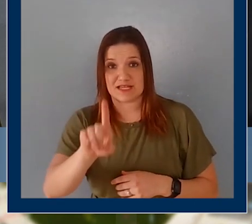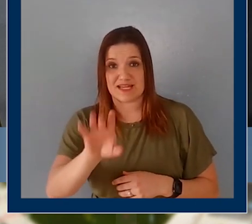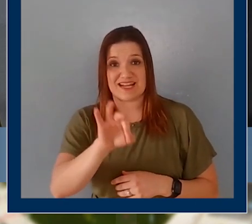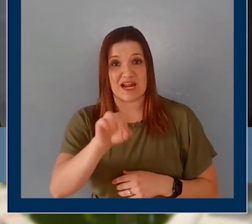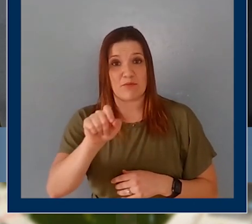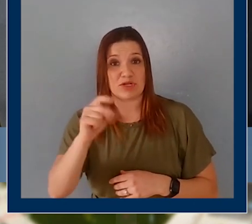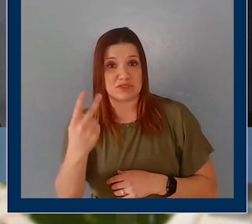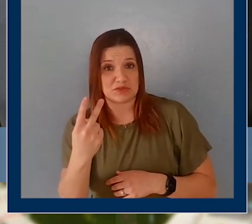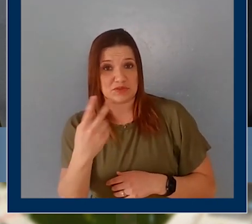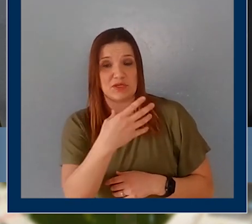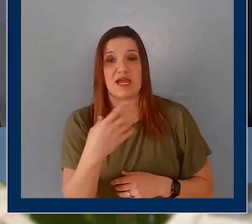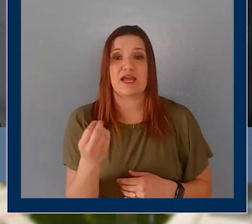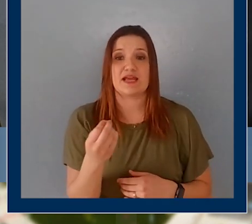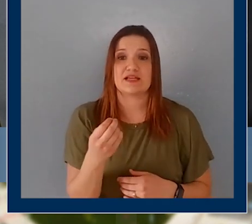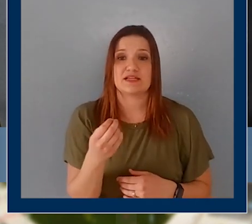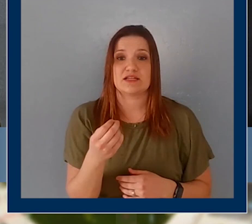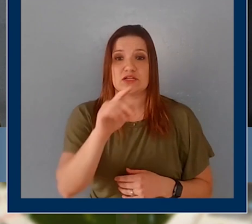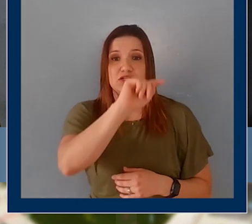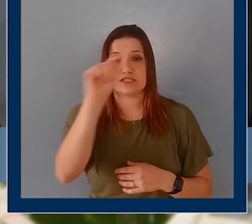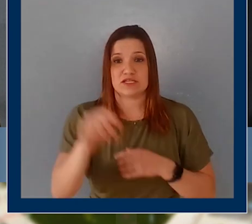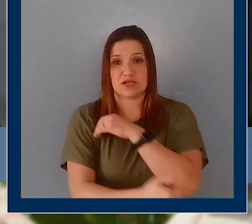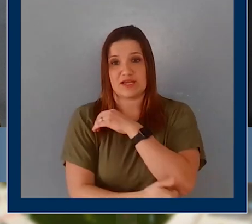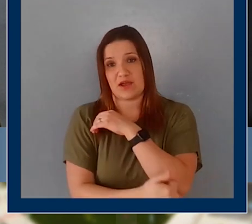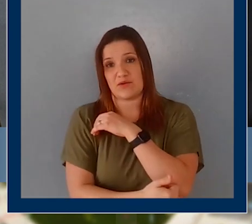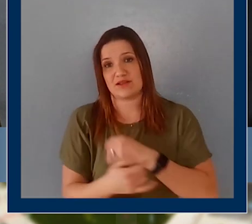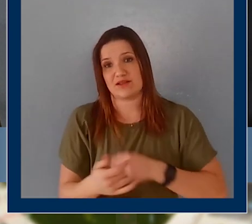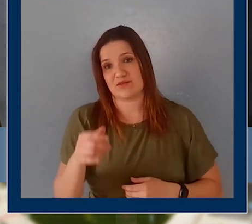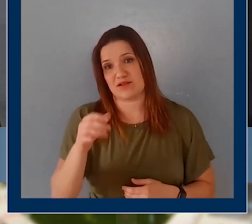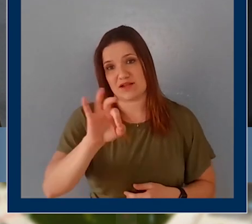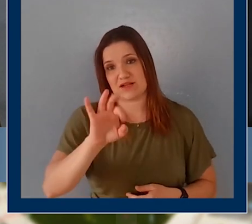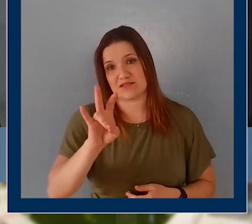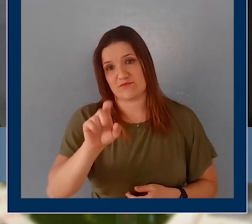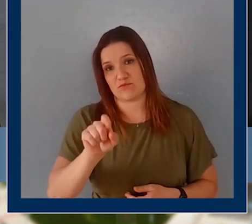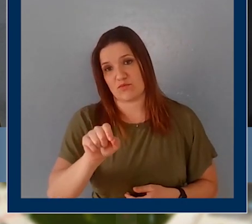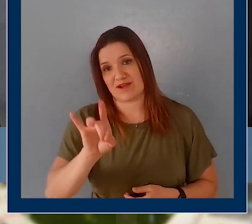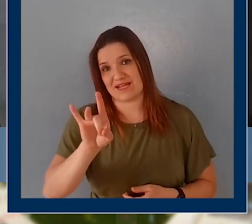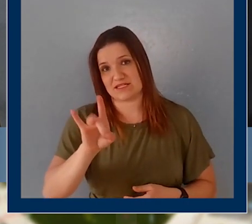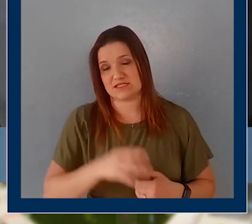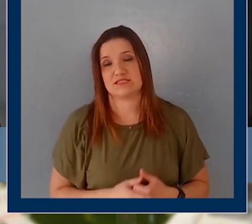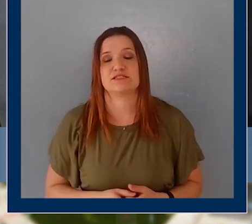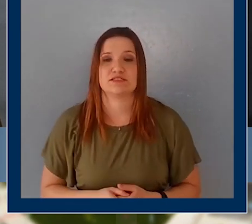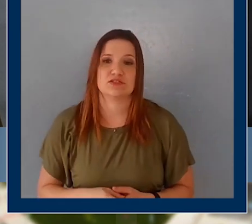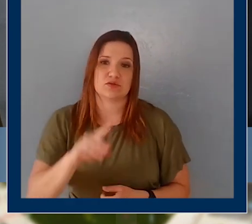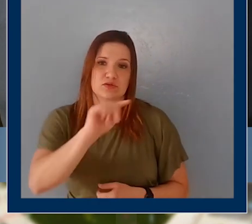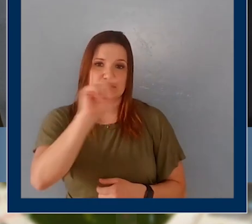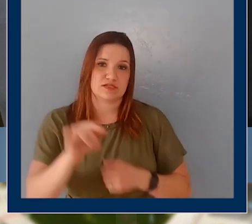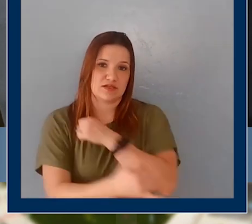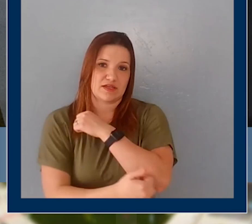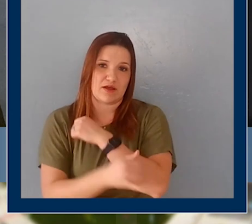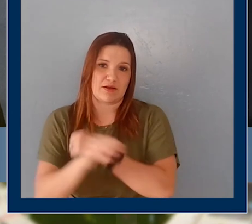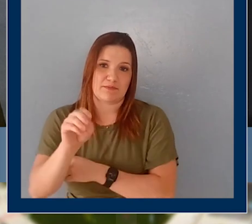in California. The Imperial Valley ranks the highest at 234 deaths